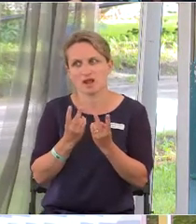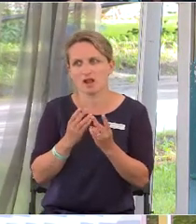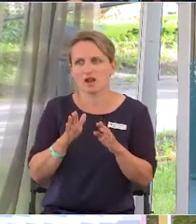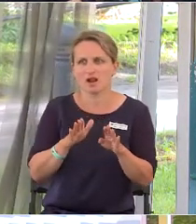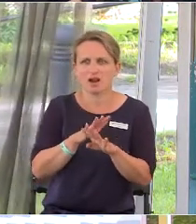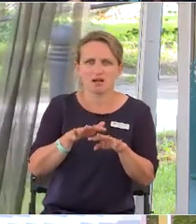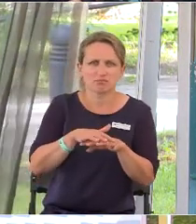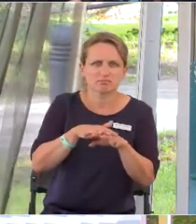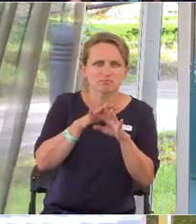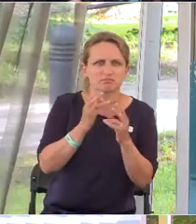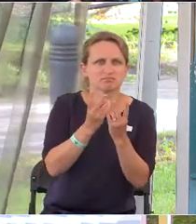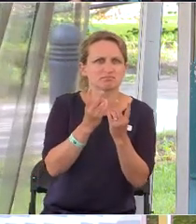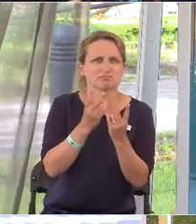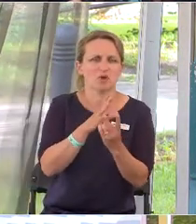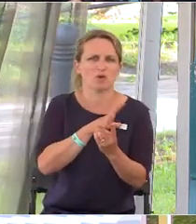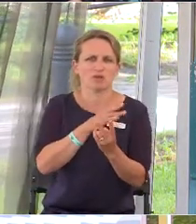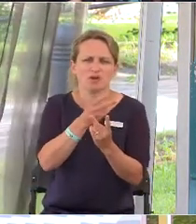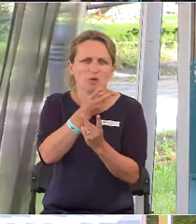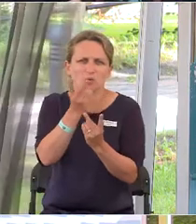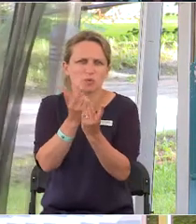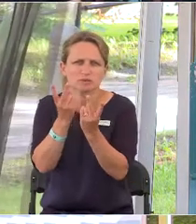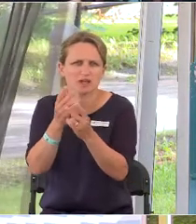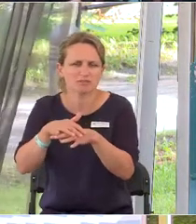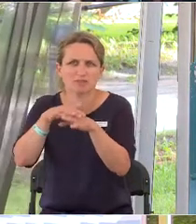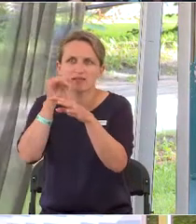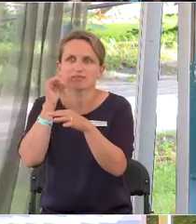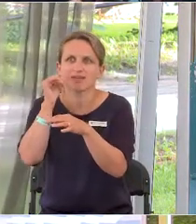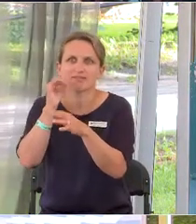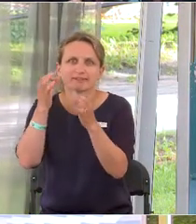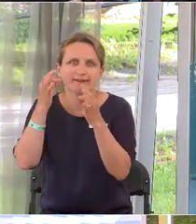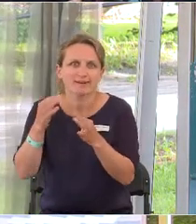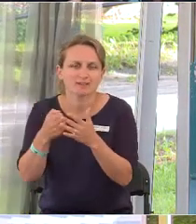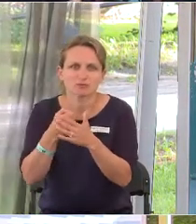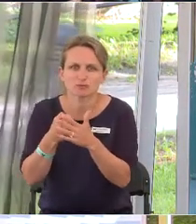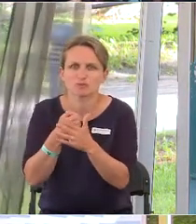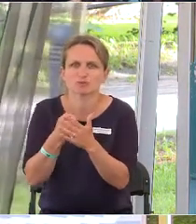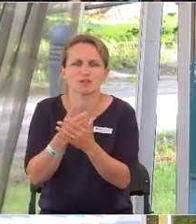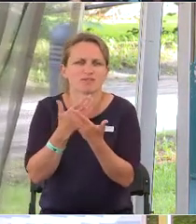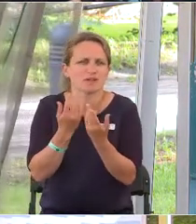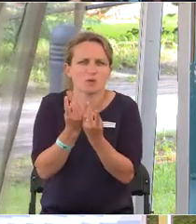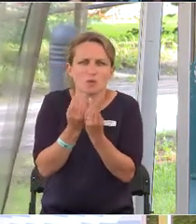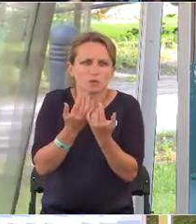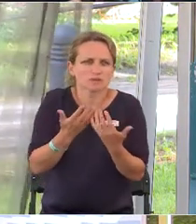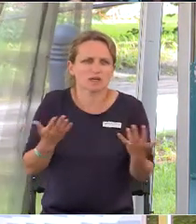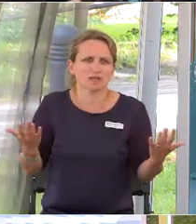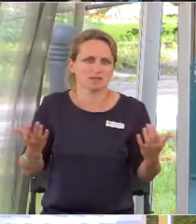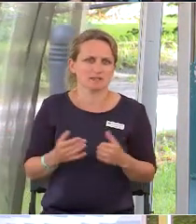the sexual abuse, it can be the feminist, it can be the dress, eating,